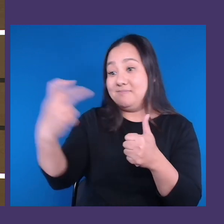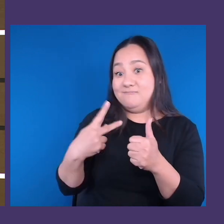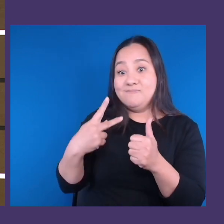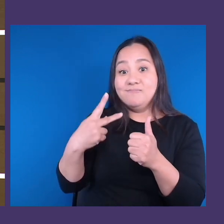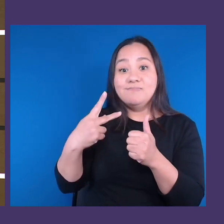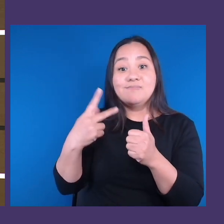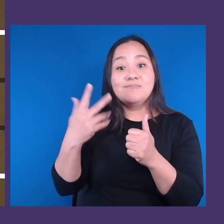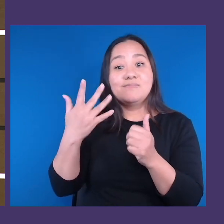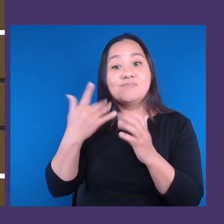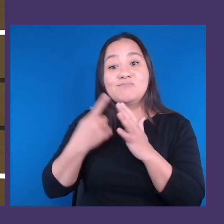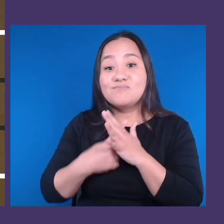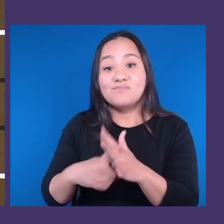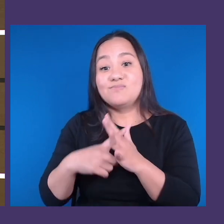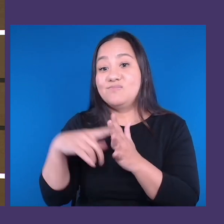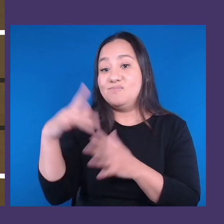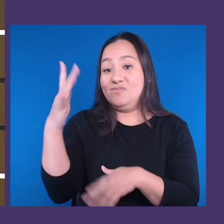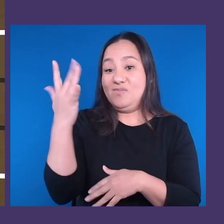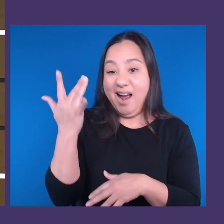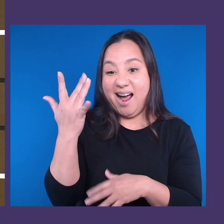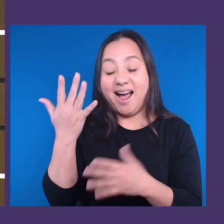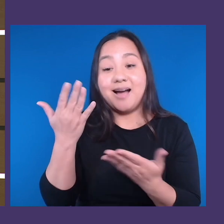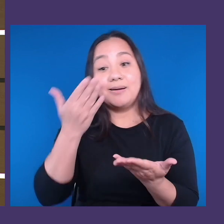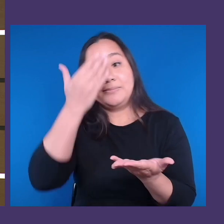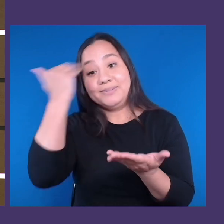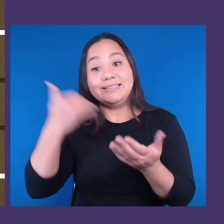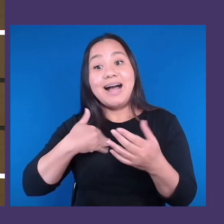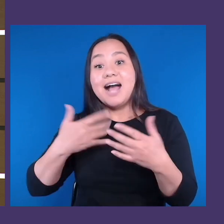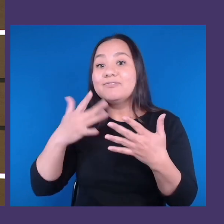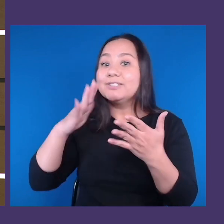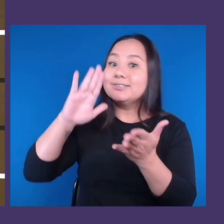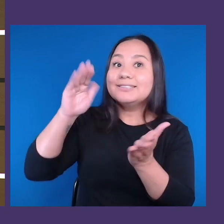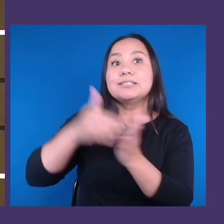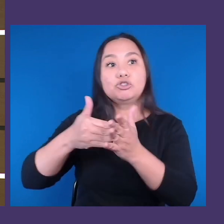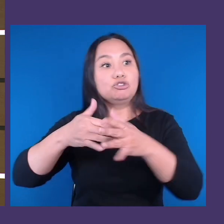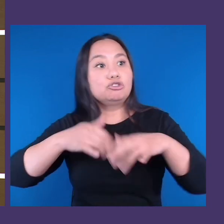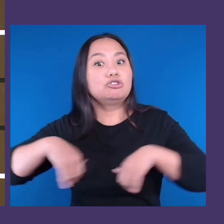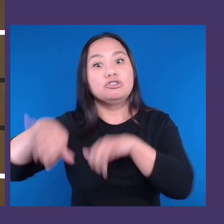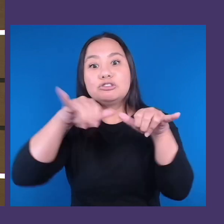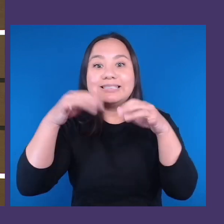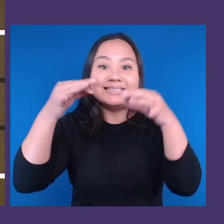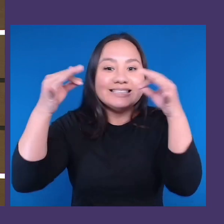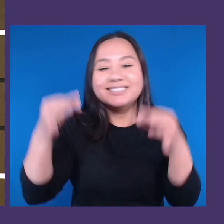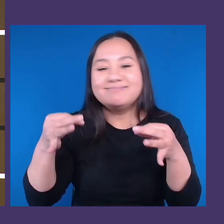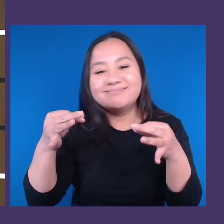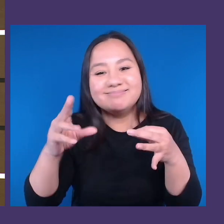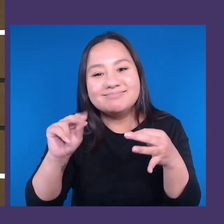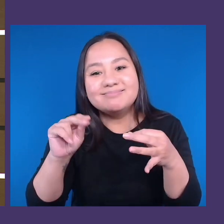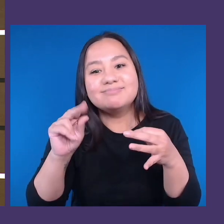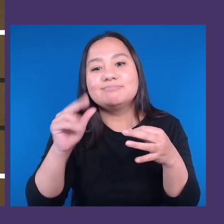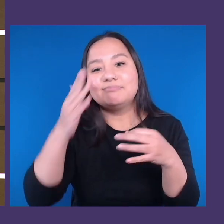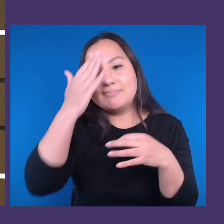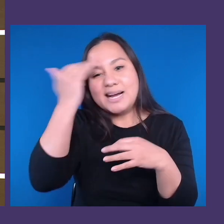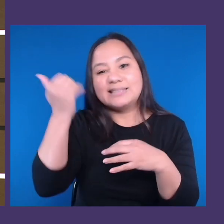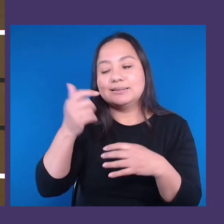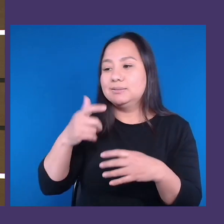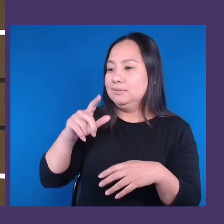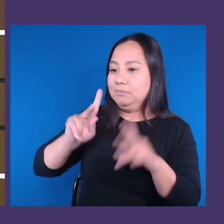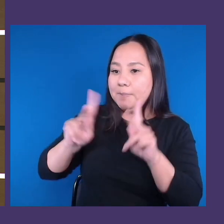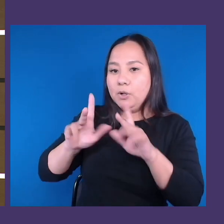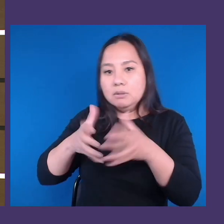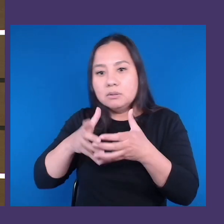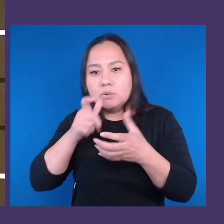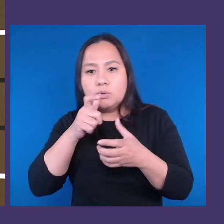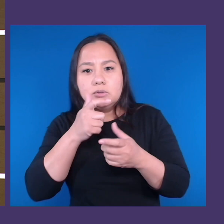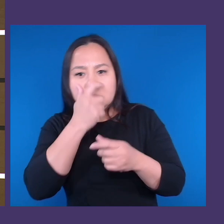there was some grand centralized decision, but because interested people who saw things that others did